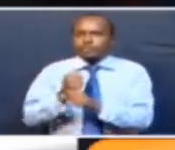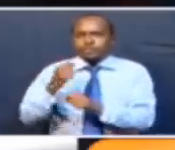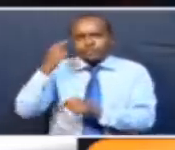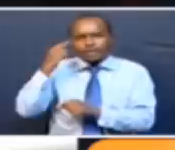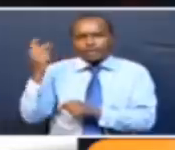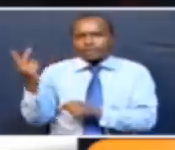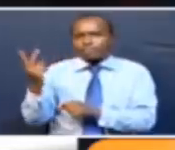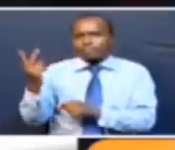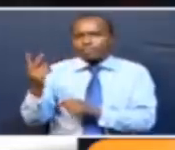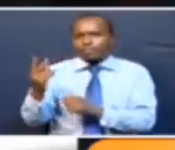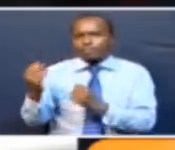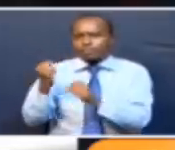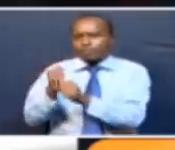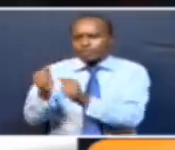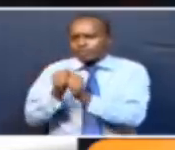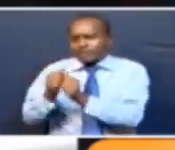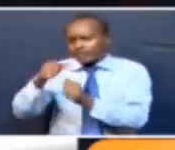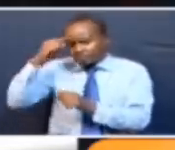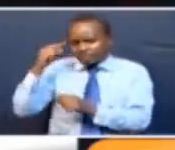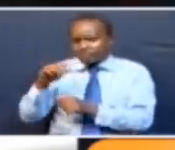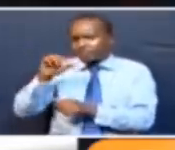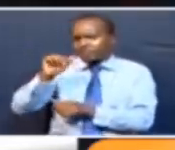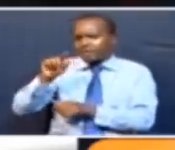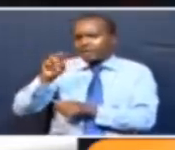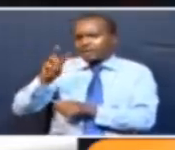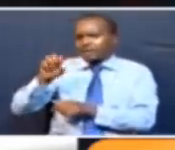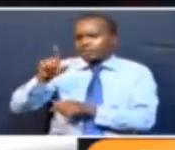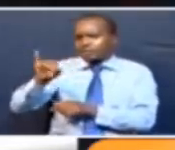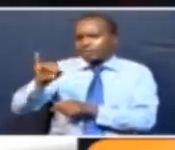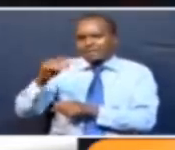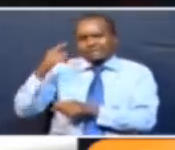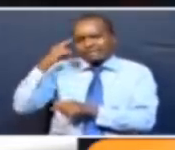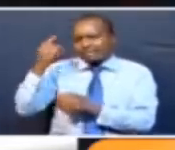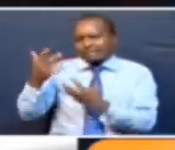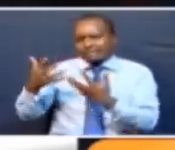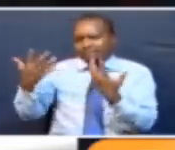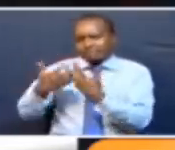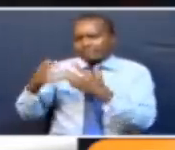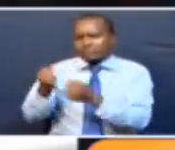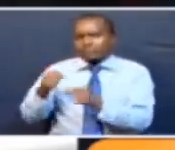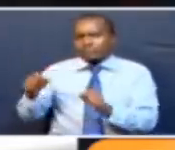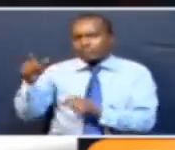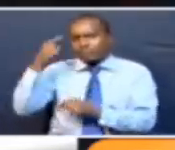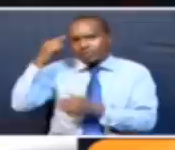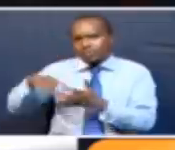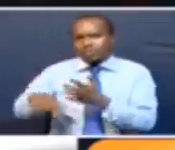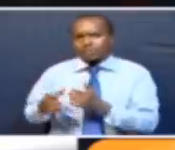Because Francis Atwoli doesn't think that they'll get along. It's like oil and water. What do you think?